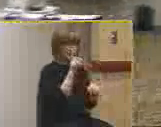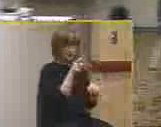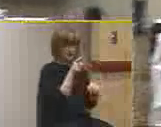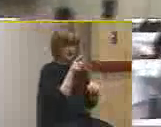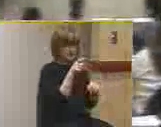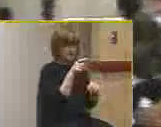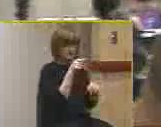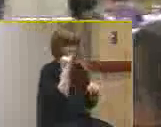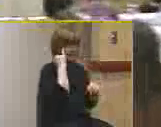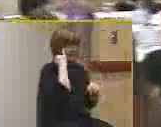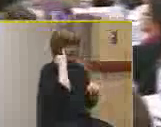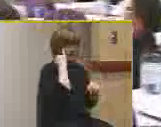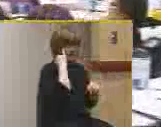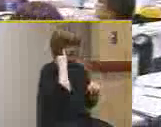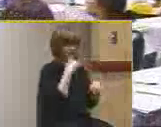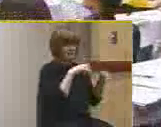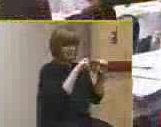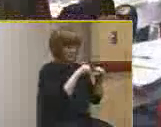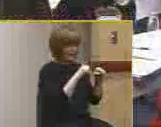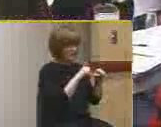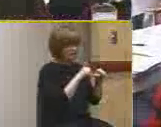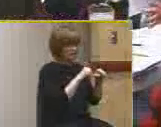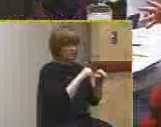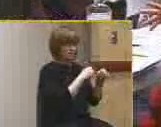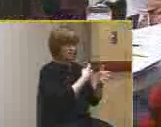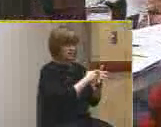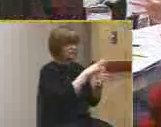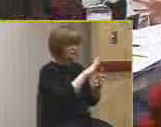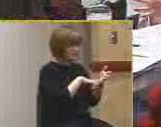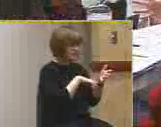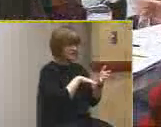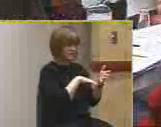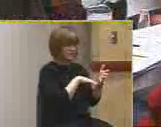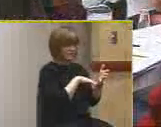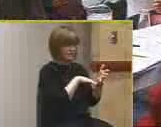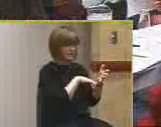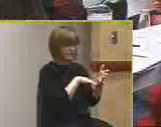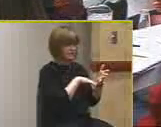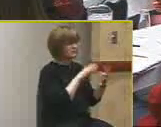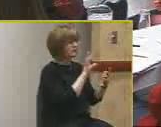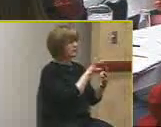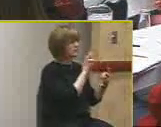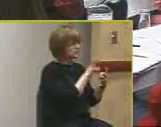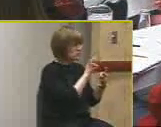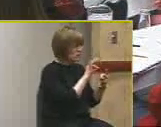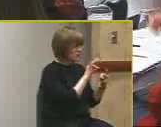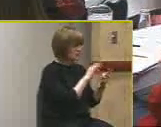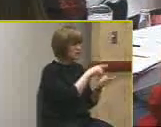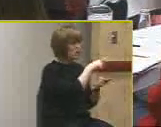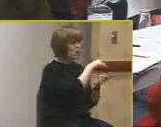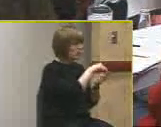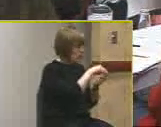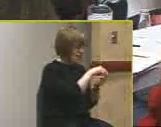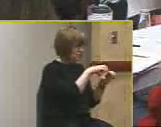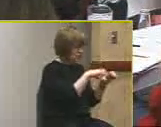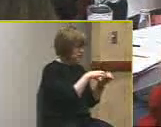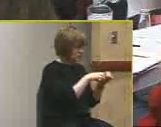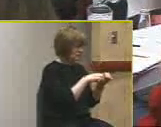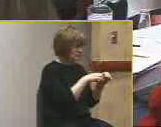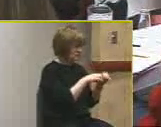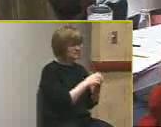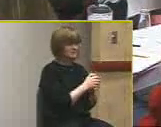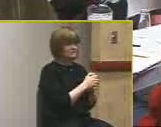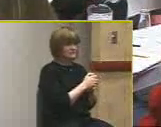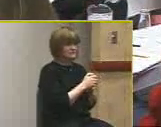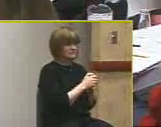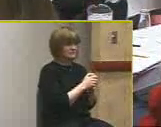If possible, instead of now that making a choice of when to do it or how to do it. Okay, so